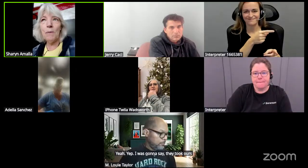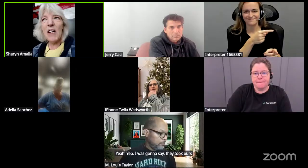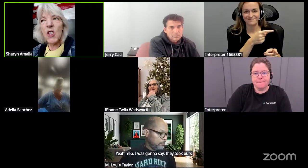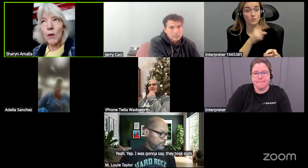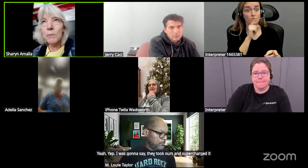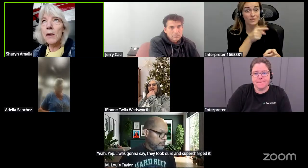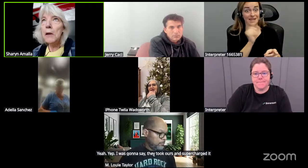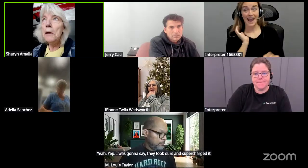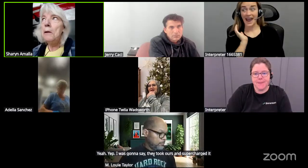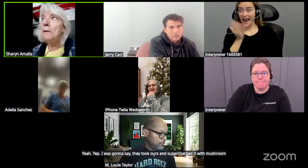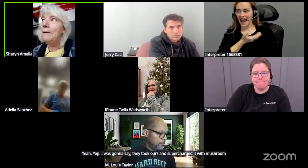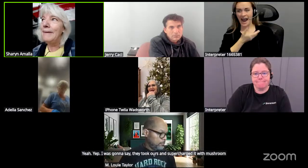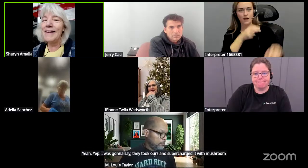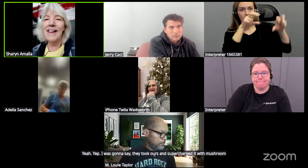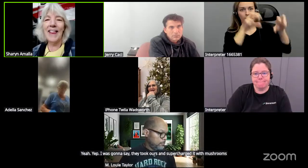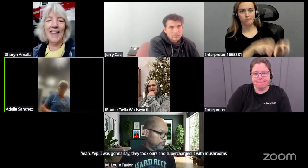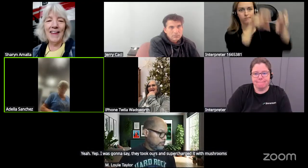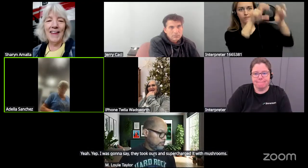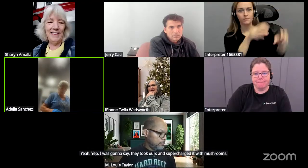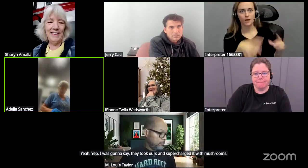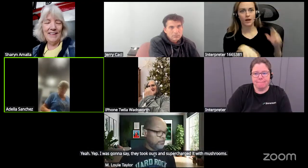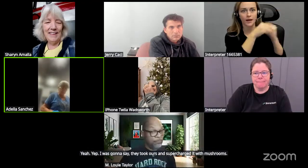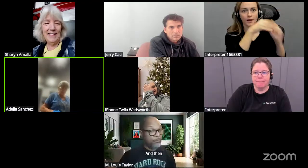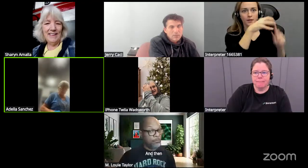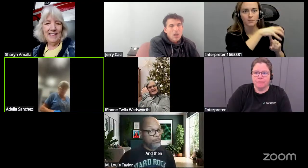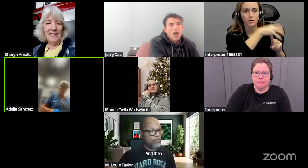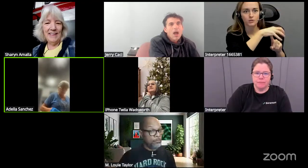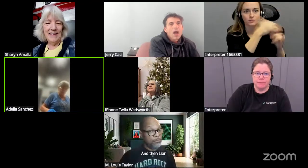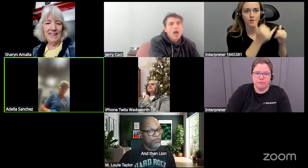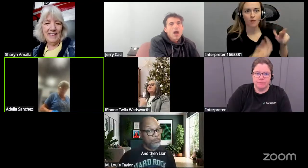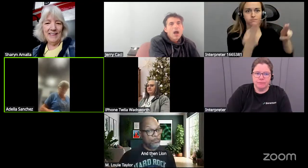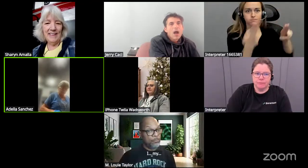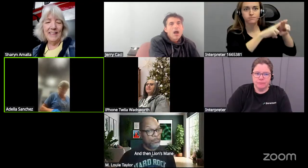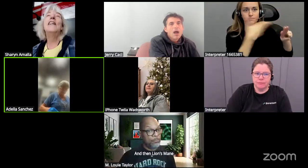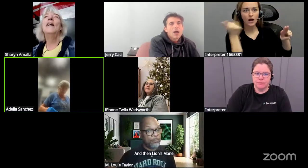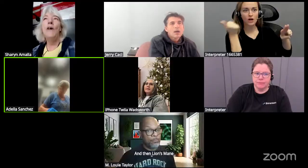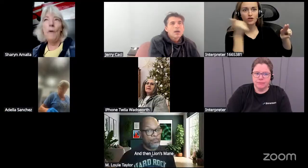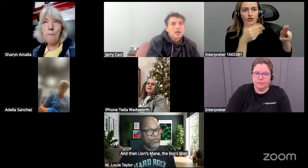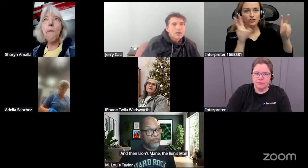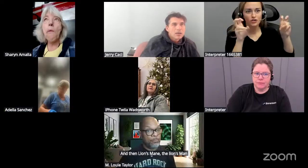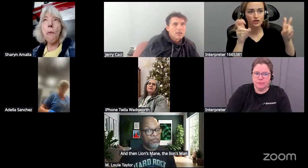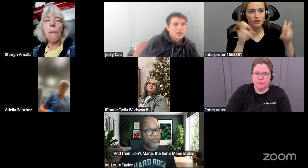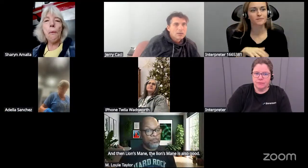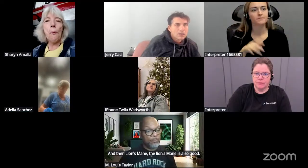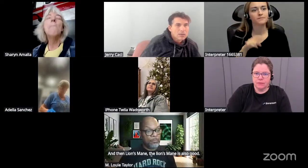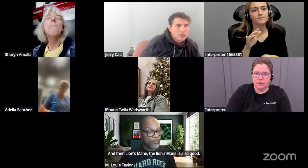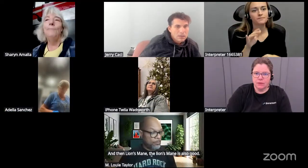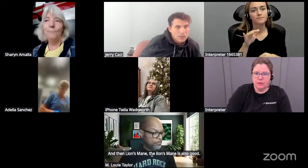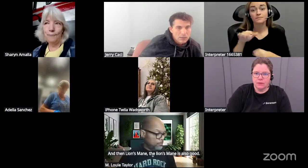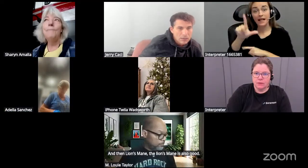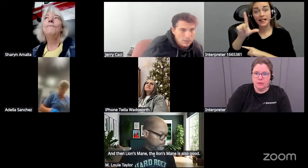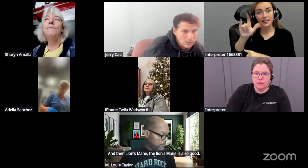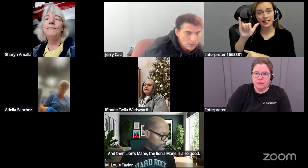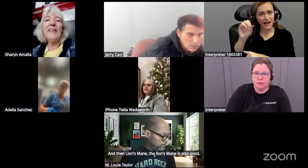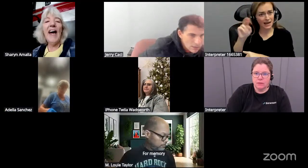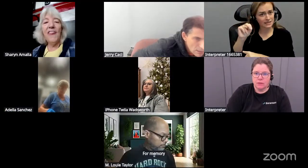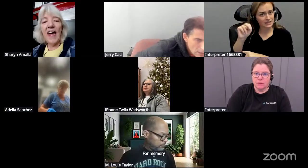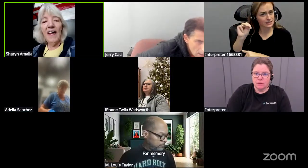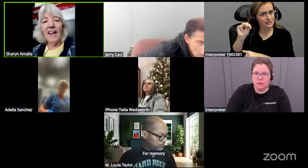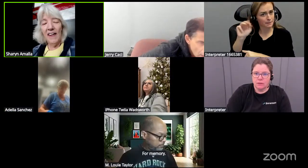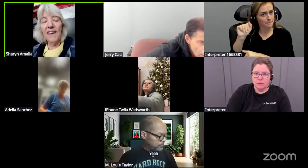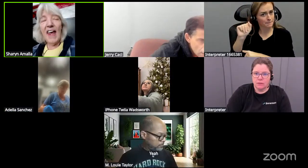it with mushrooms. I and my the lion's mane is also good for memory. I've yep. heard